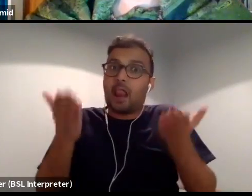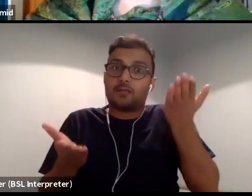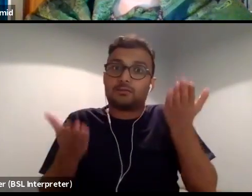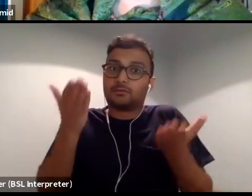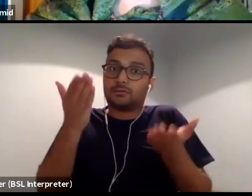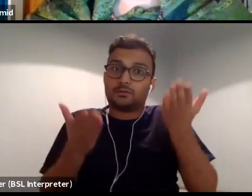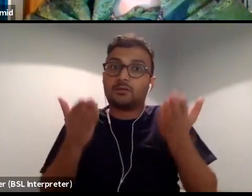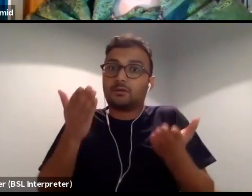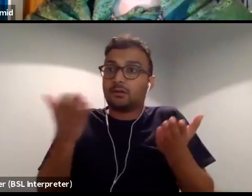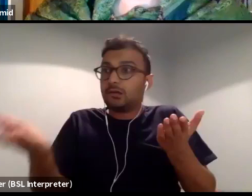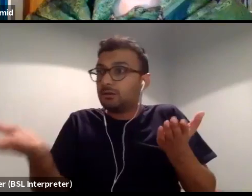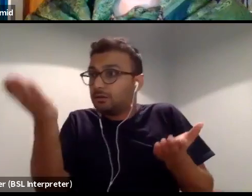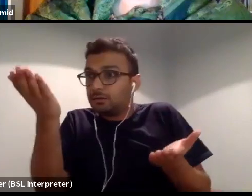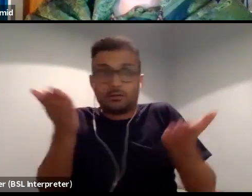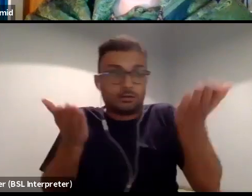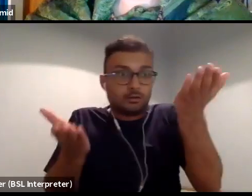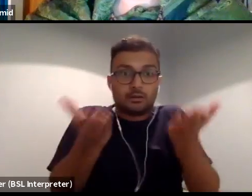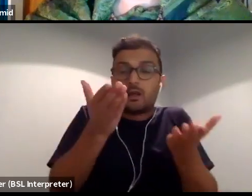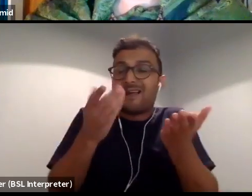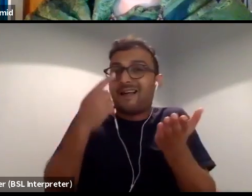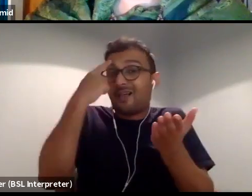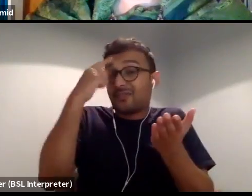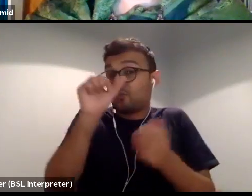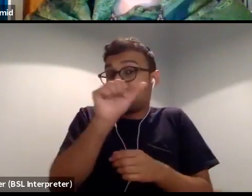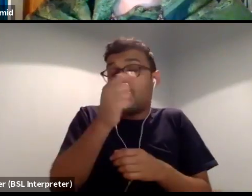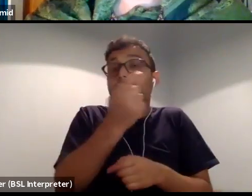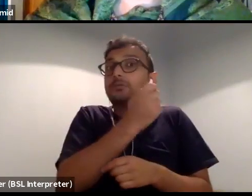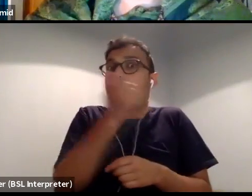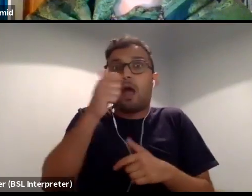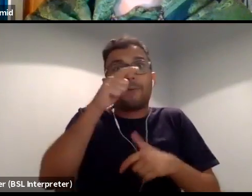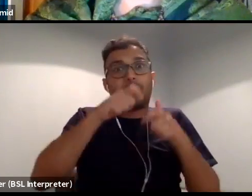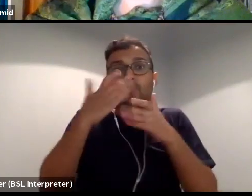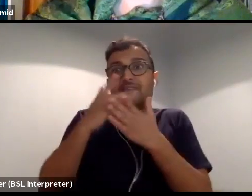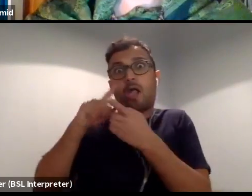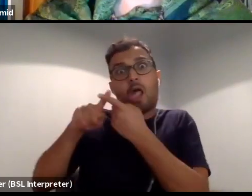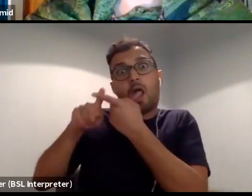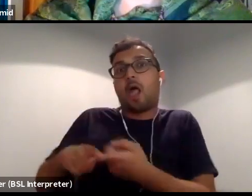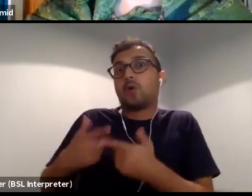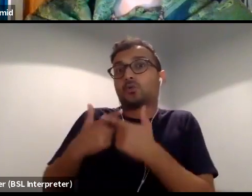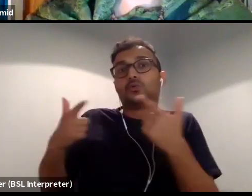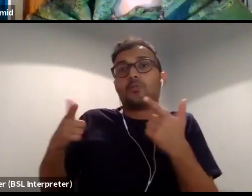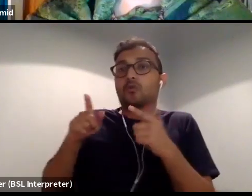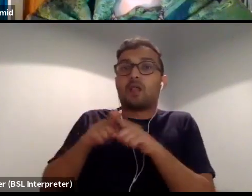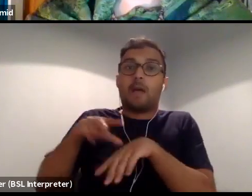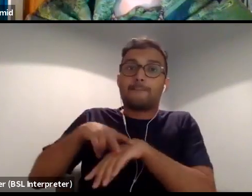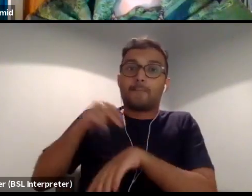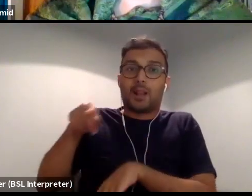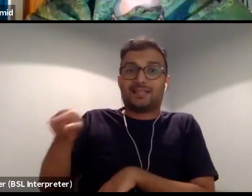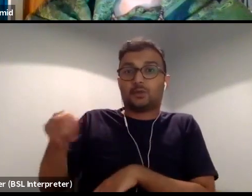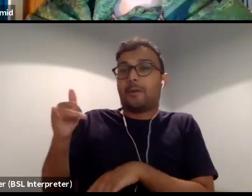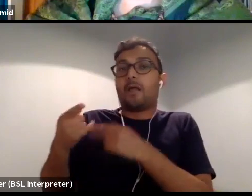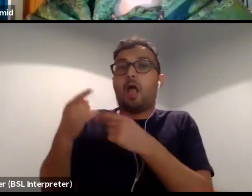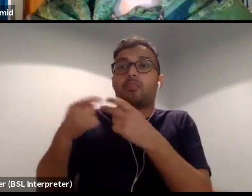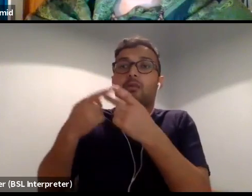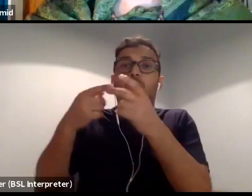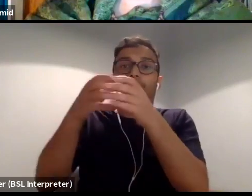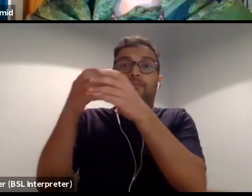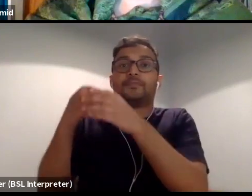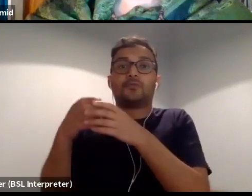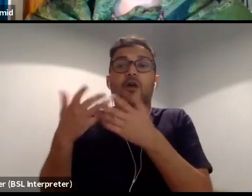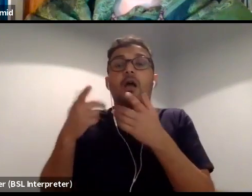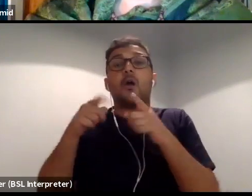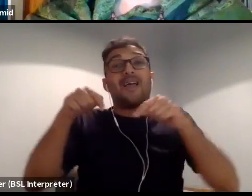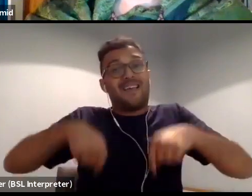what authorities say in any given country. So in the UK at the moment, at this very time, that seems broadly